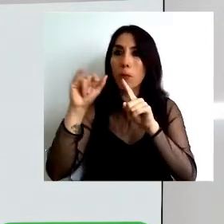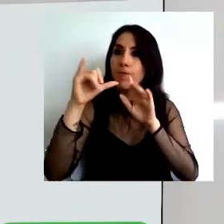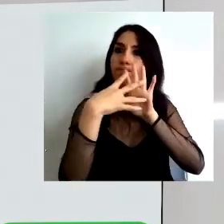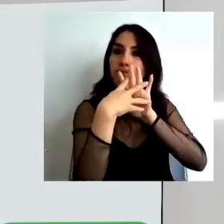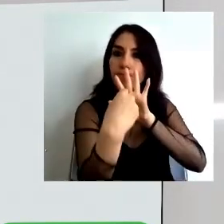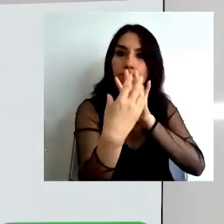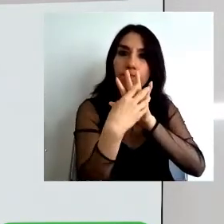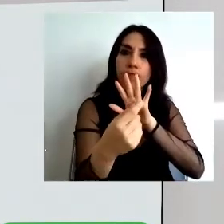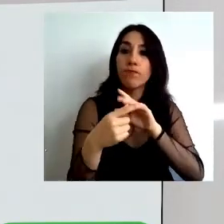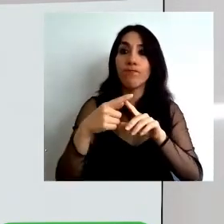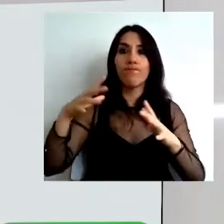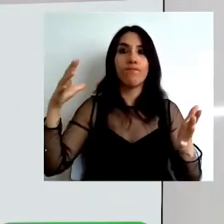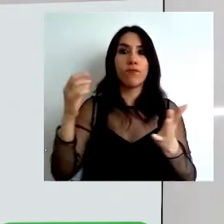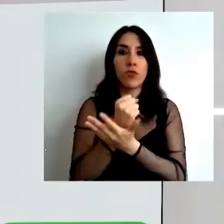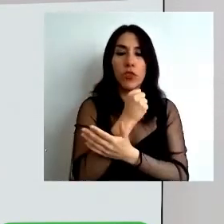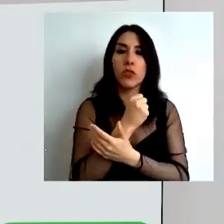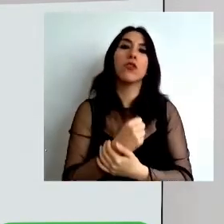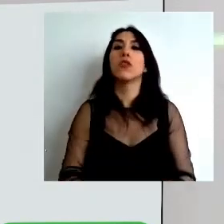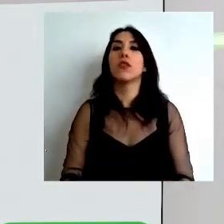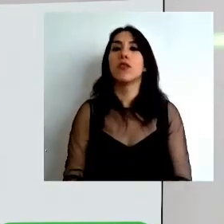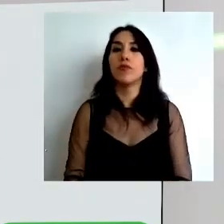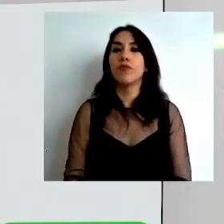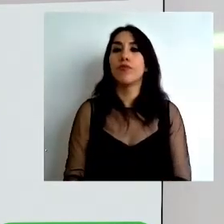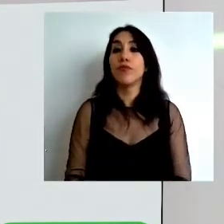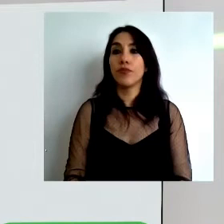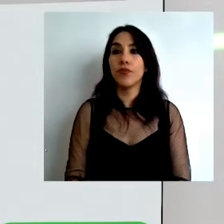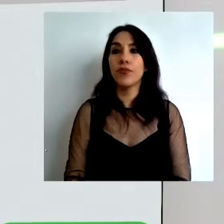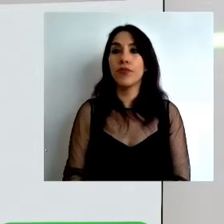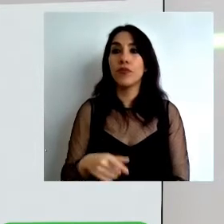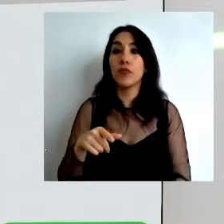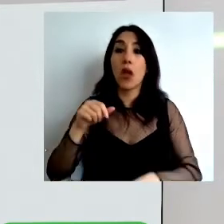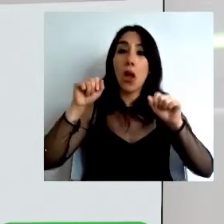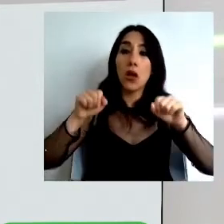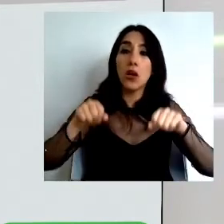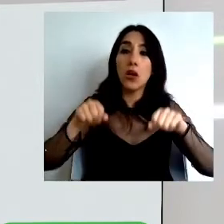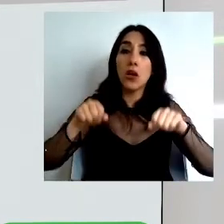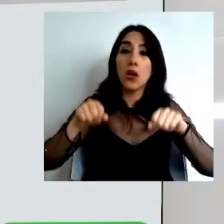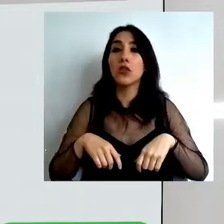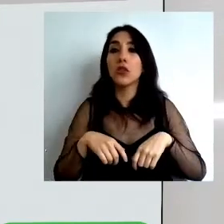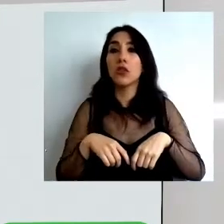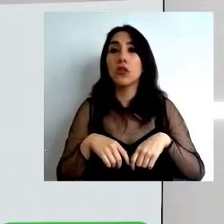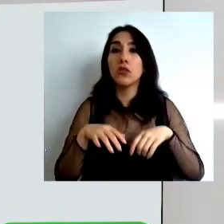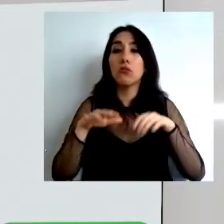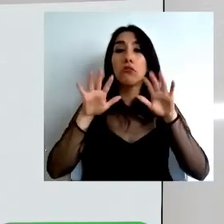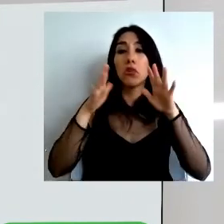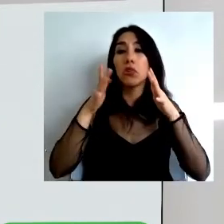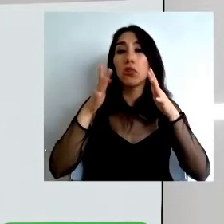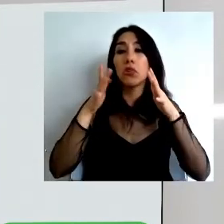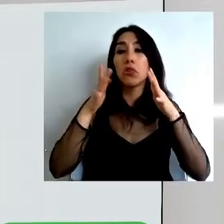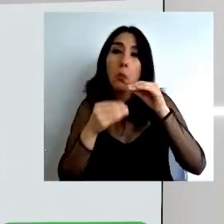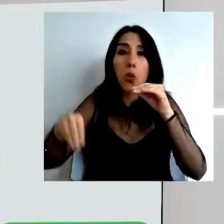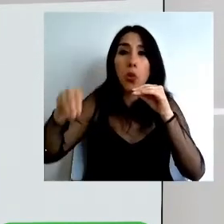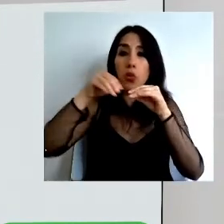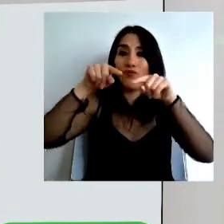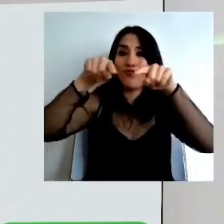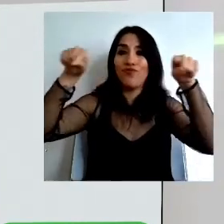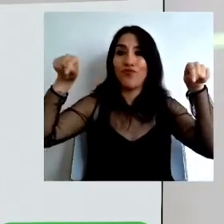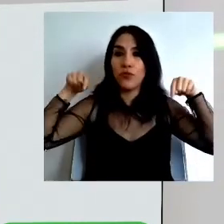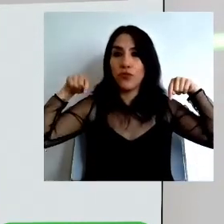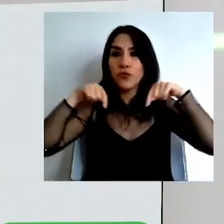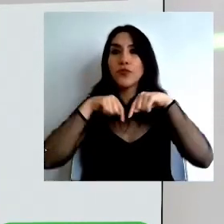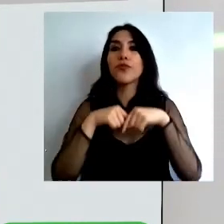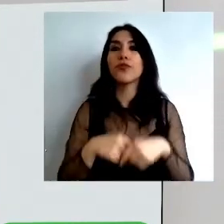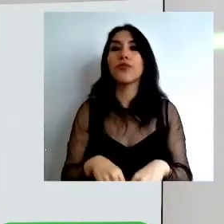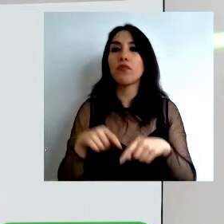playgrounds with local communities and partners. Over the last years, and again, thinking back to